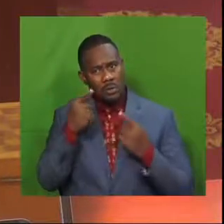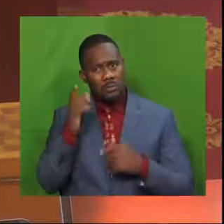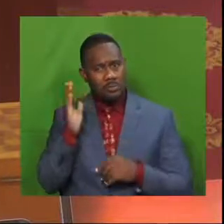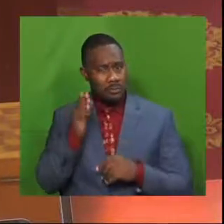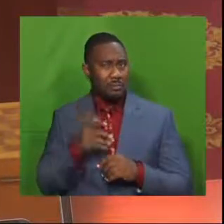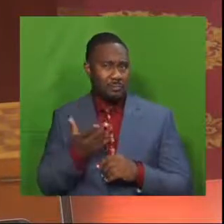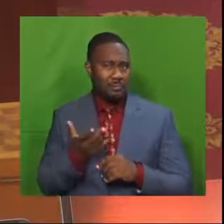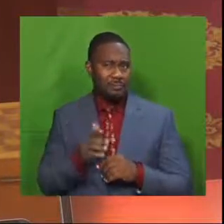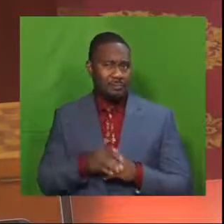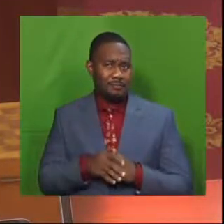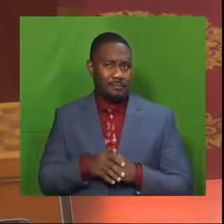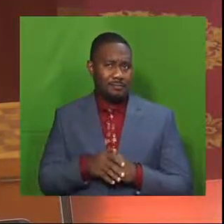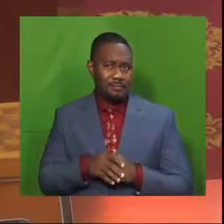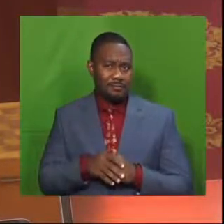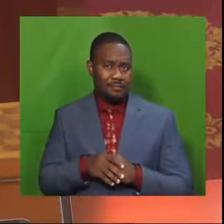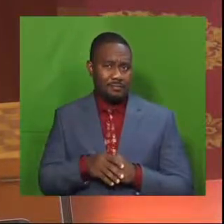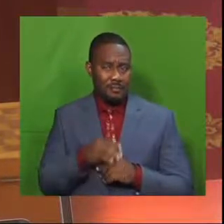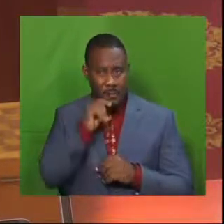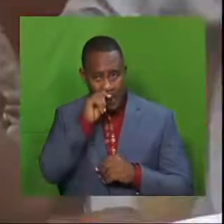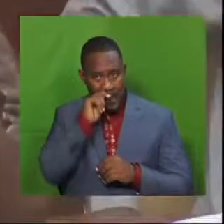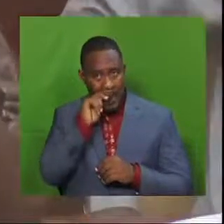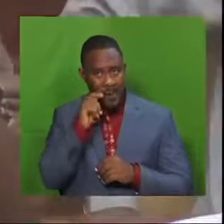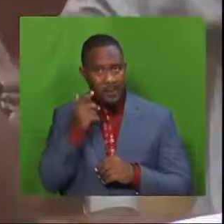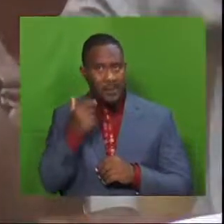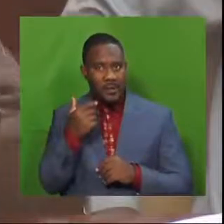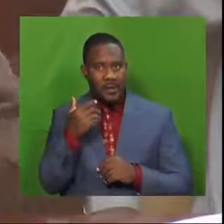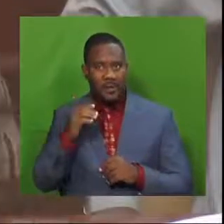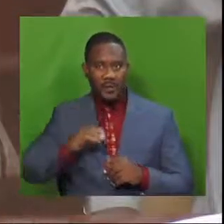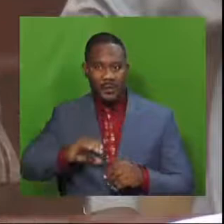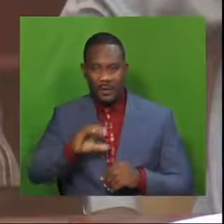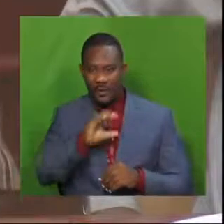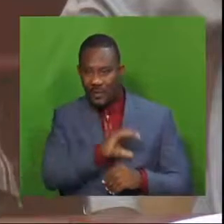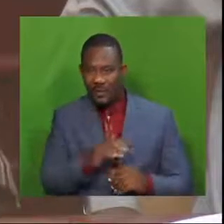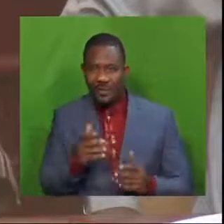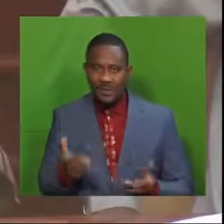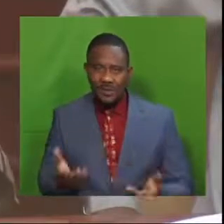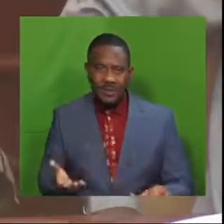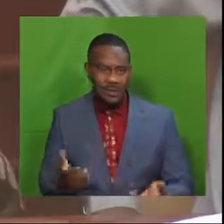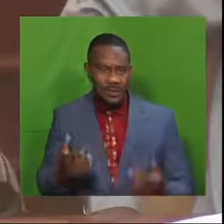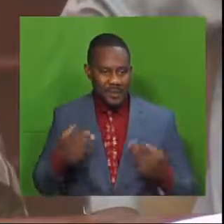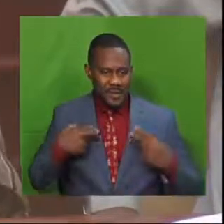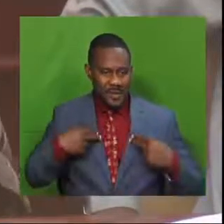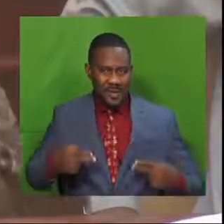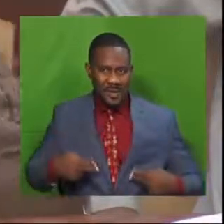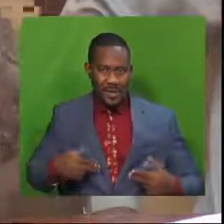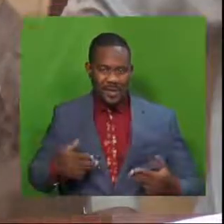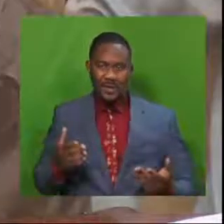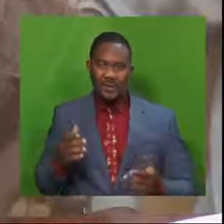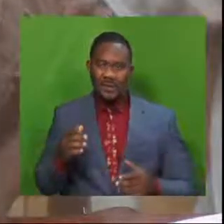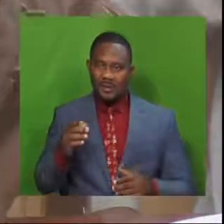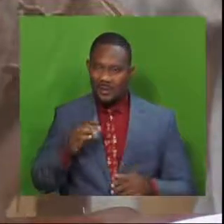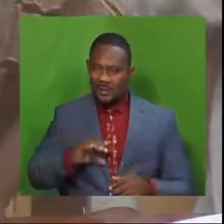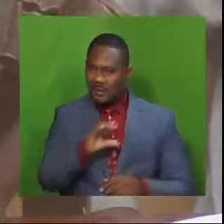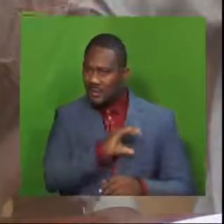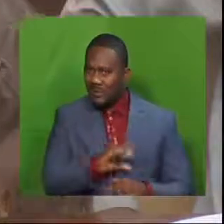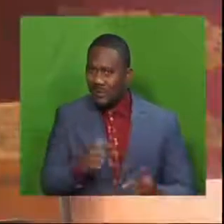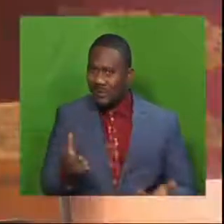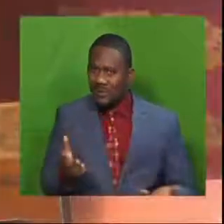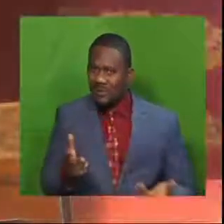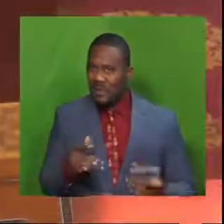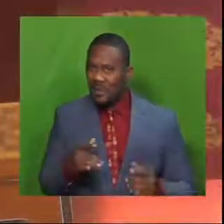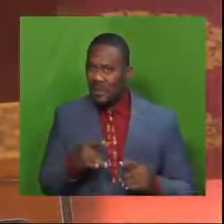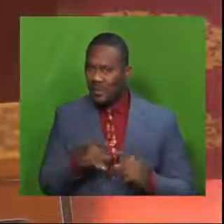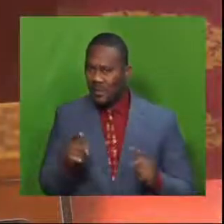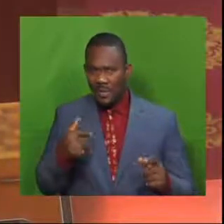Yes, you are talking about briefing. We have our committees, health committee. I don't know whether you're a member of the health committee, but I believe